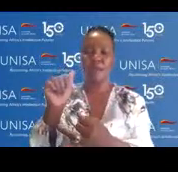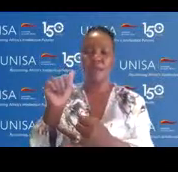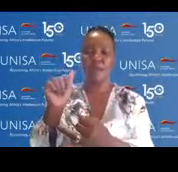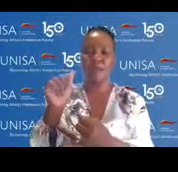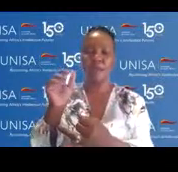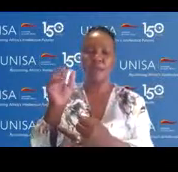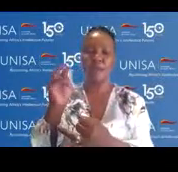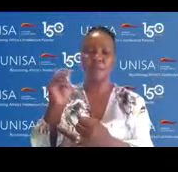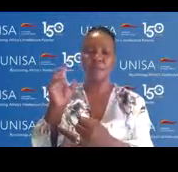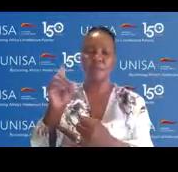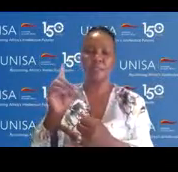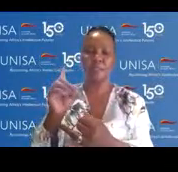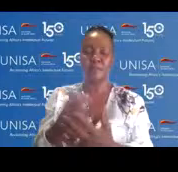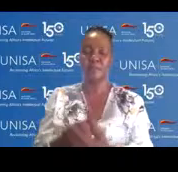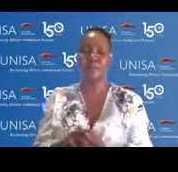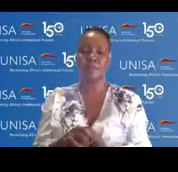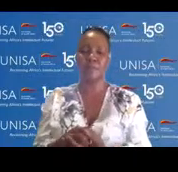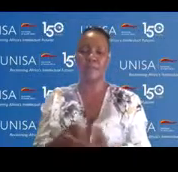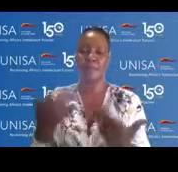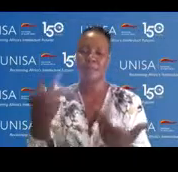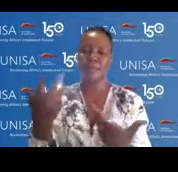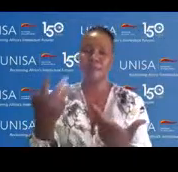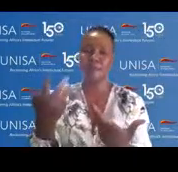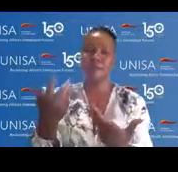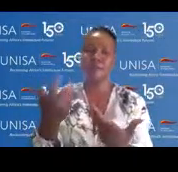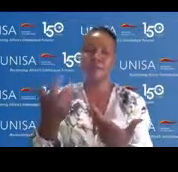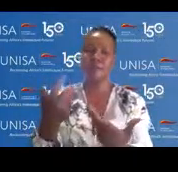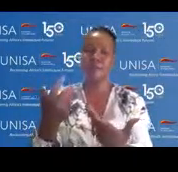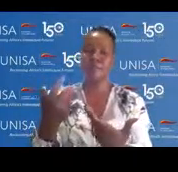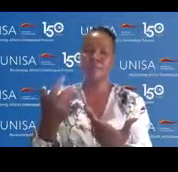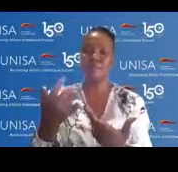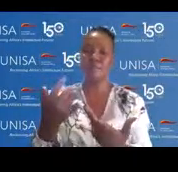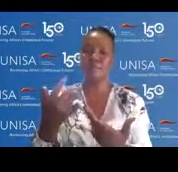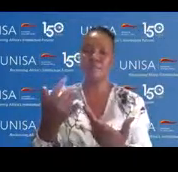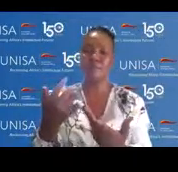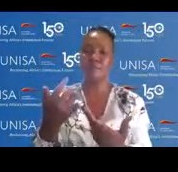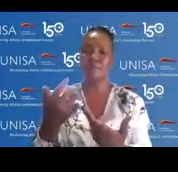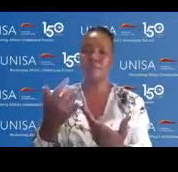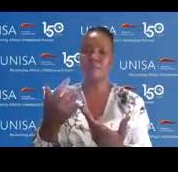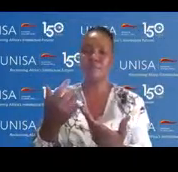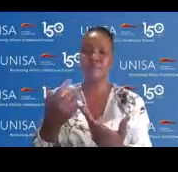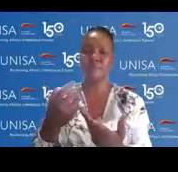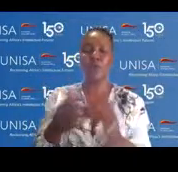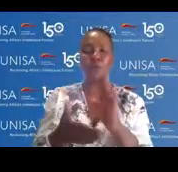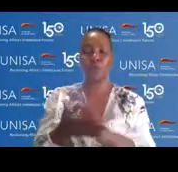are the two that we generally go to. You'll just have to do some homework. i7,